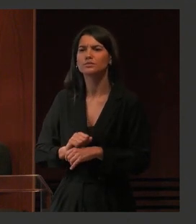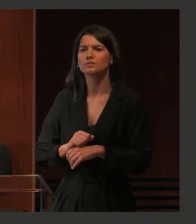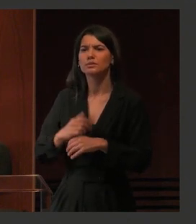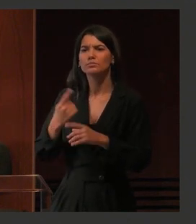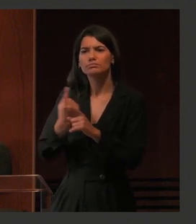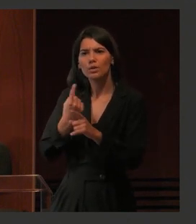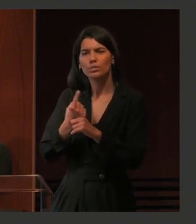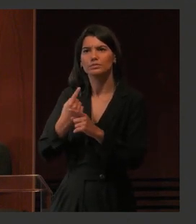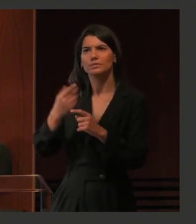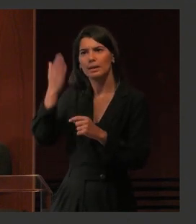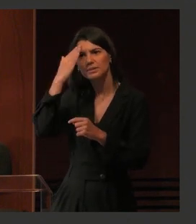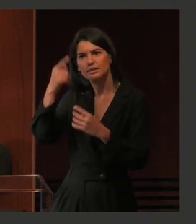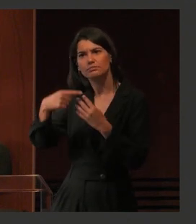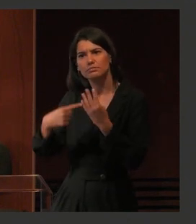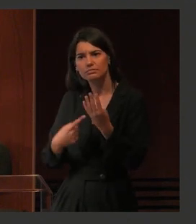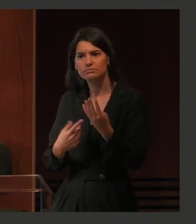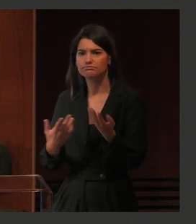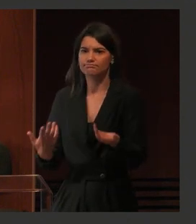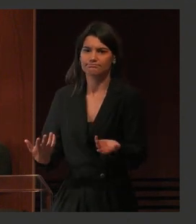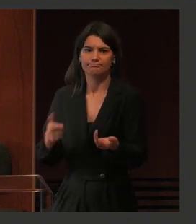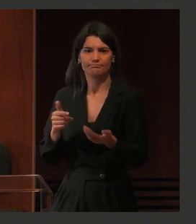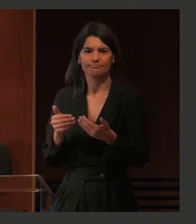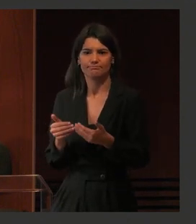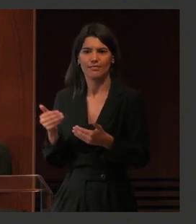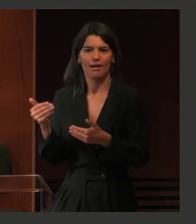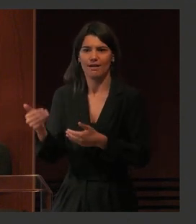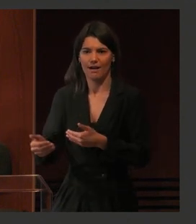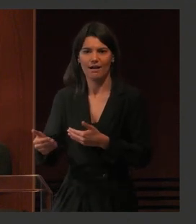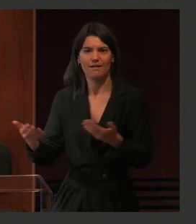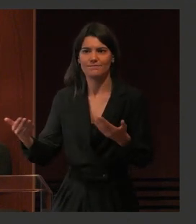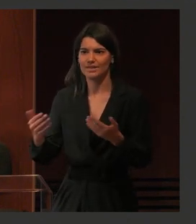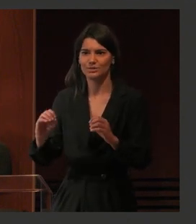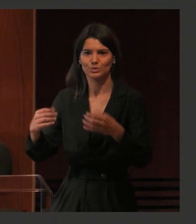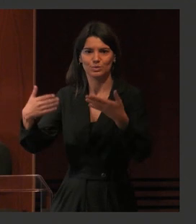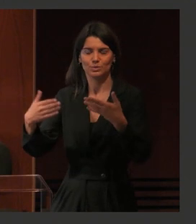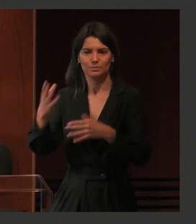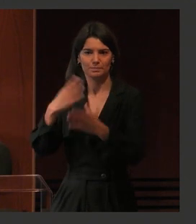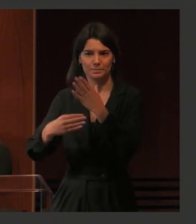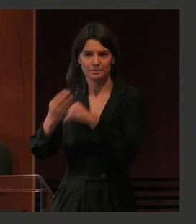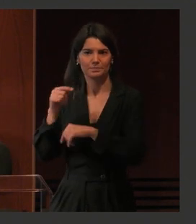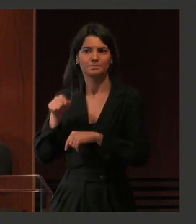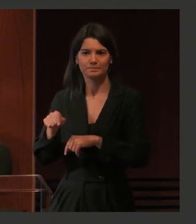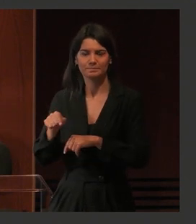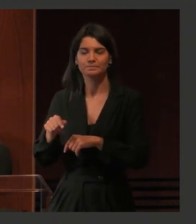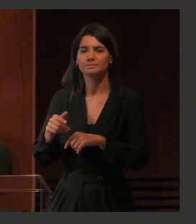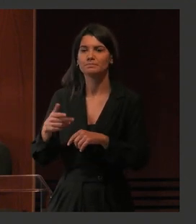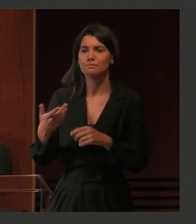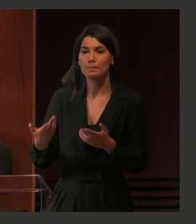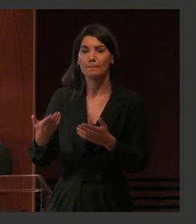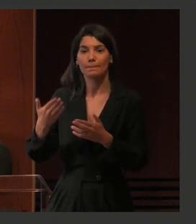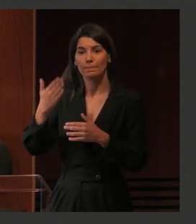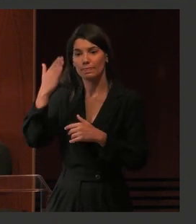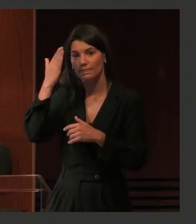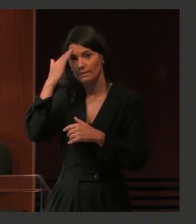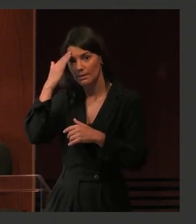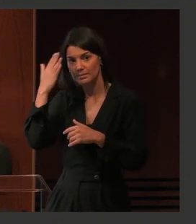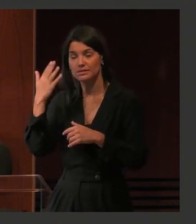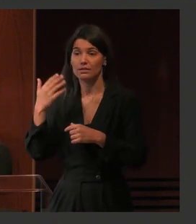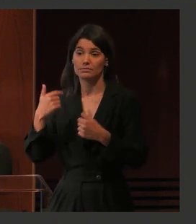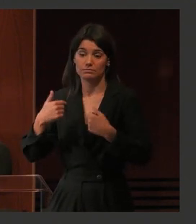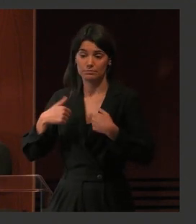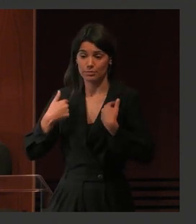of teaching, and the skills of the school librarian will be paramount. Imagine, the school librarian does